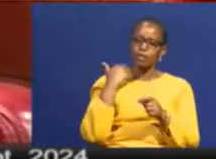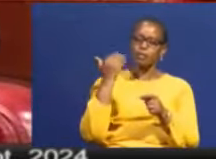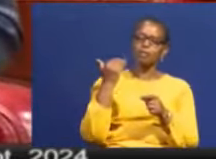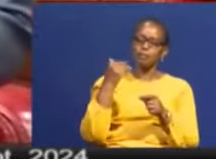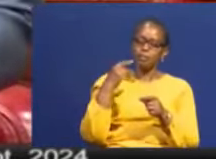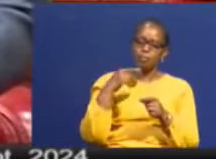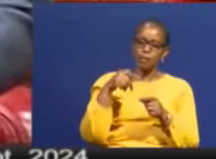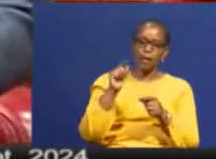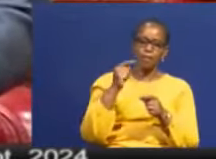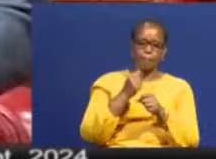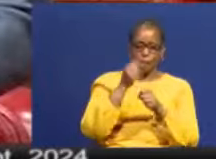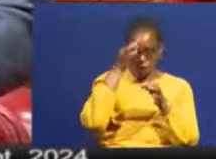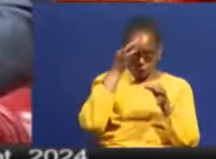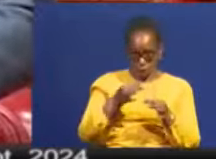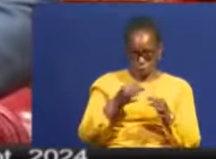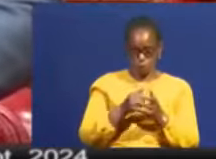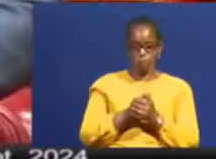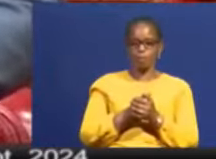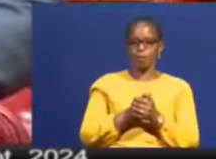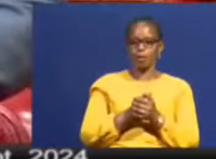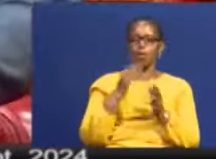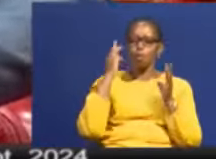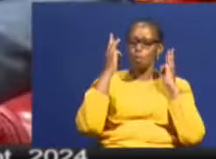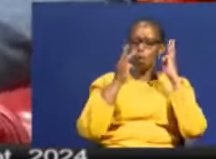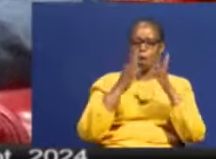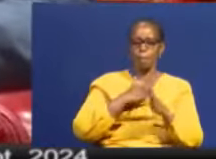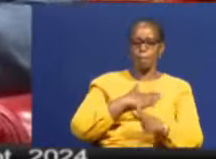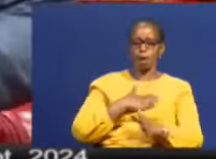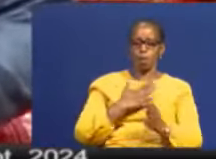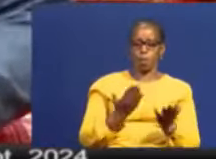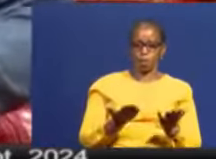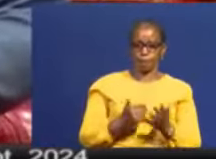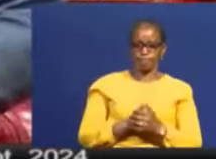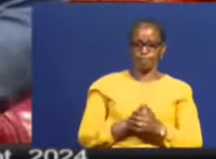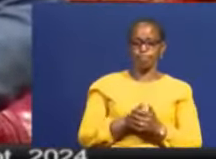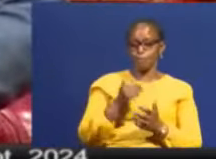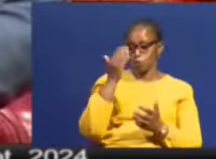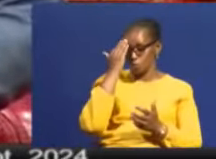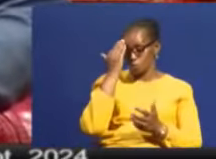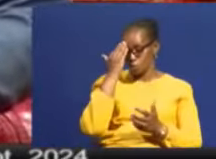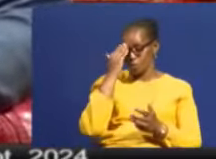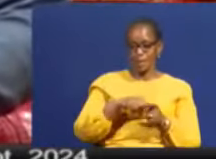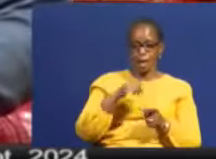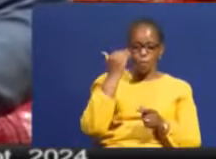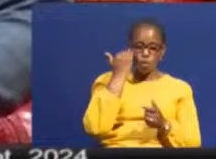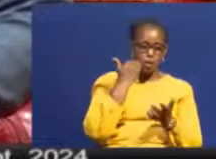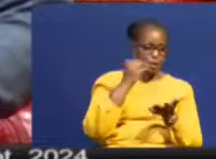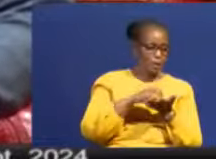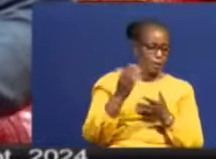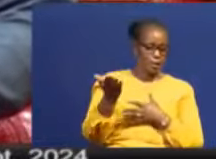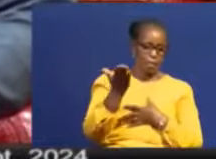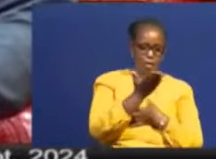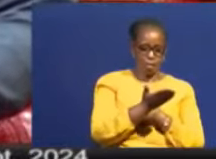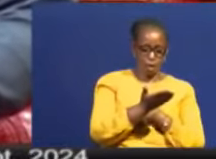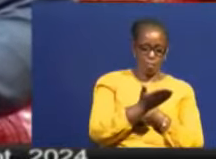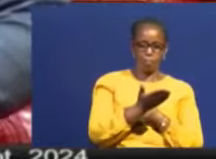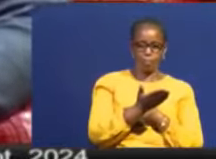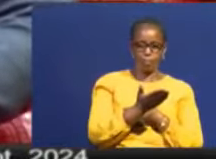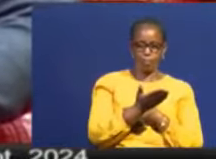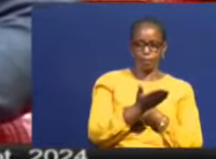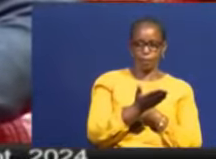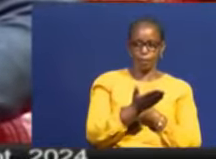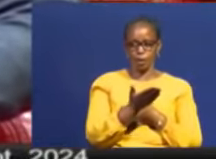Speaker, my worry and concern, because you know in any trial, you are able to get the things which are not being